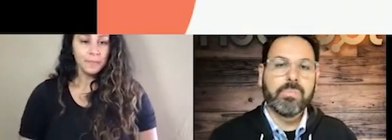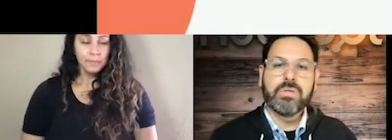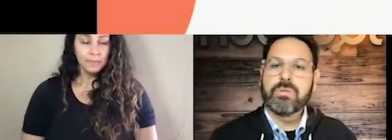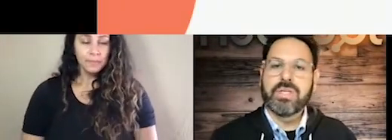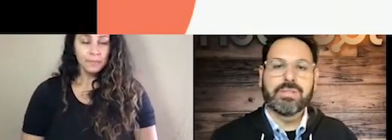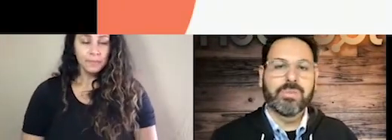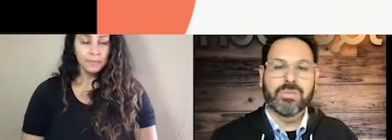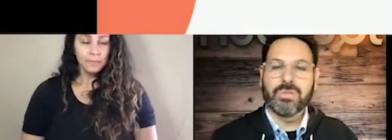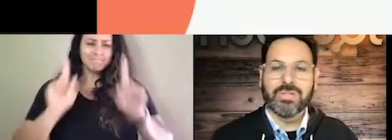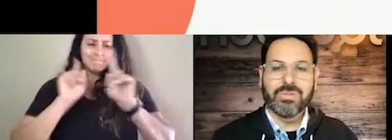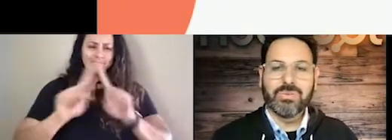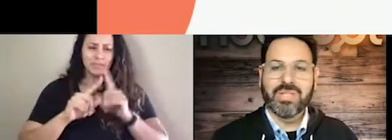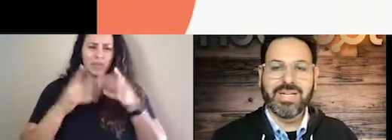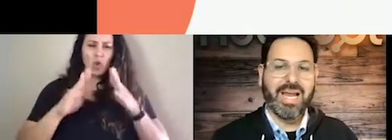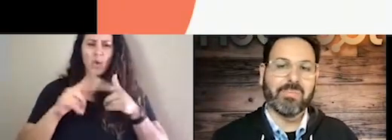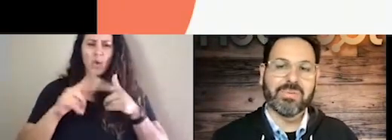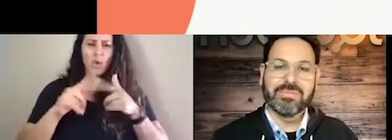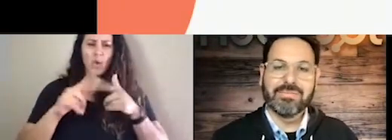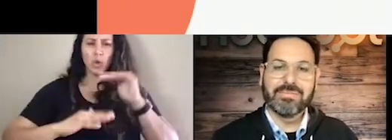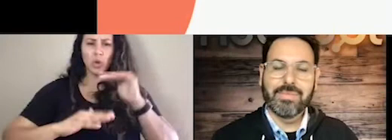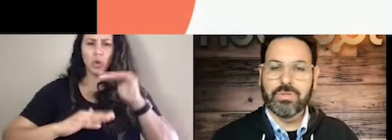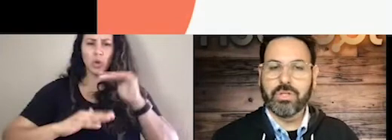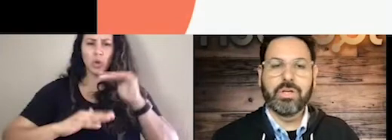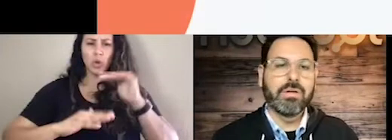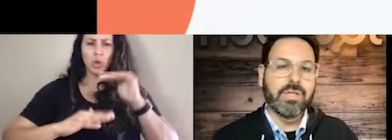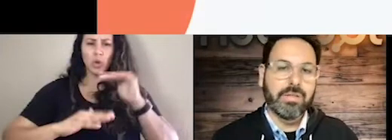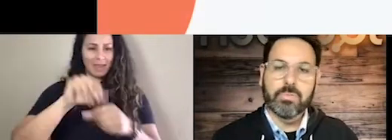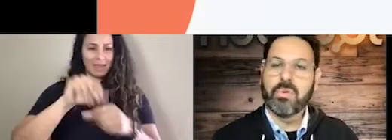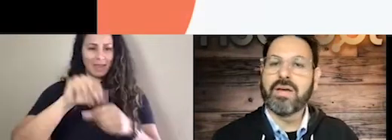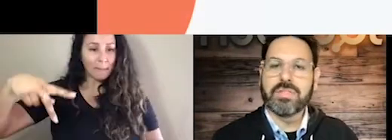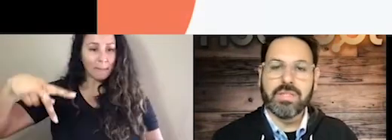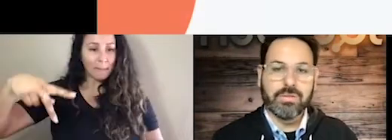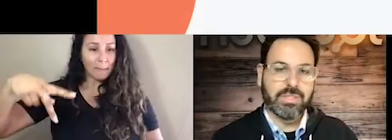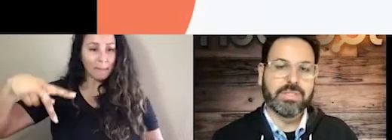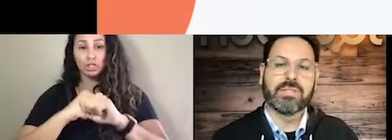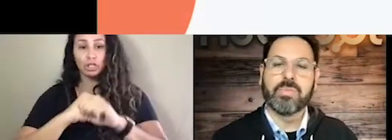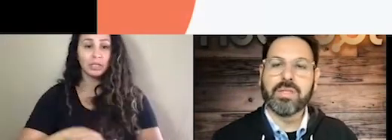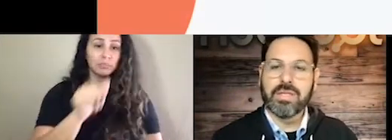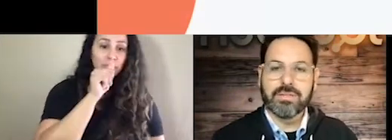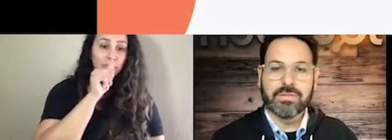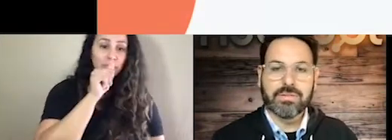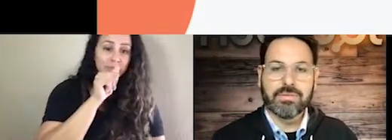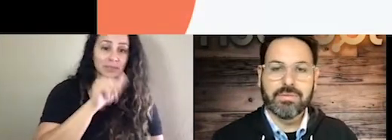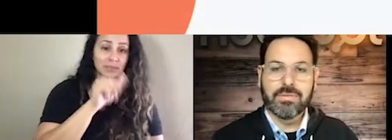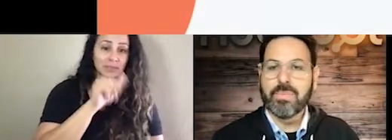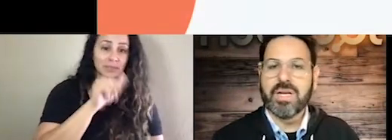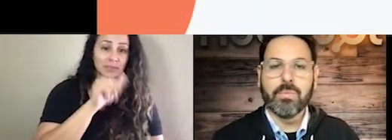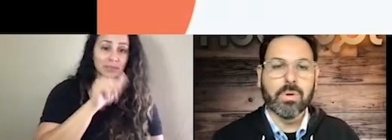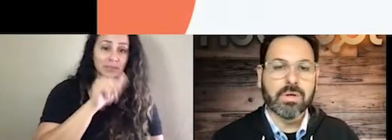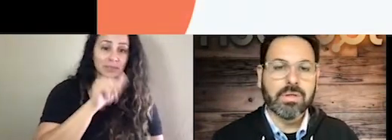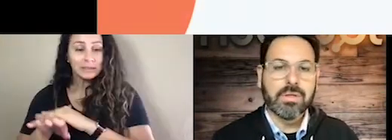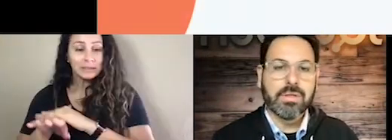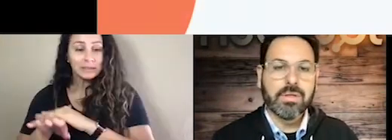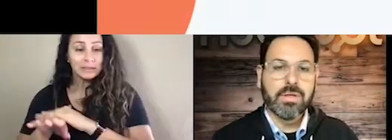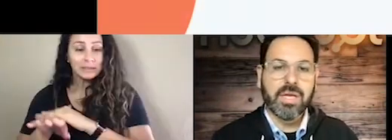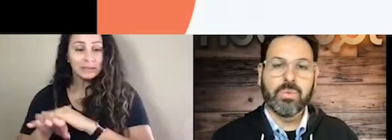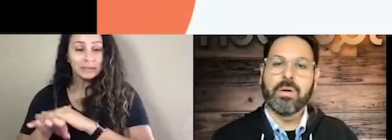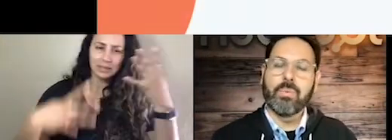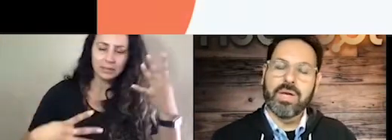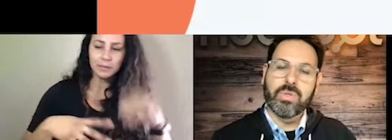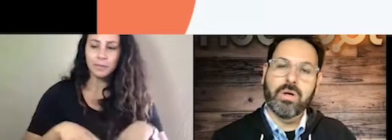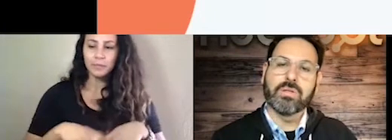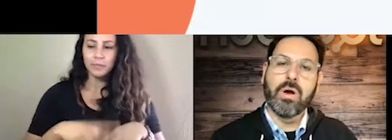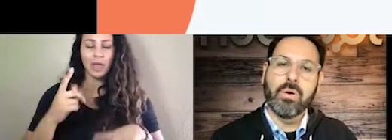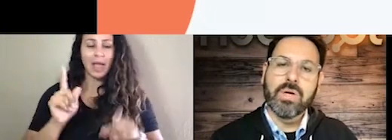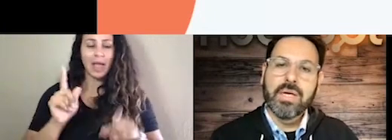There's a bunch of ways to build trust within an app. There's security, there's privacy, there's accessibilities, there's many more. And